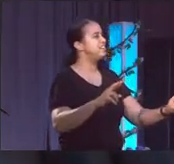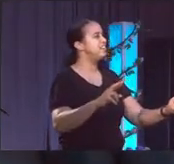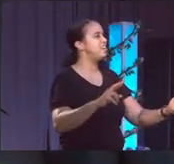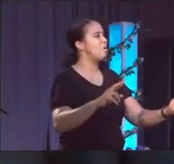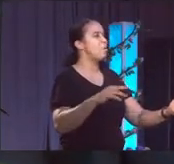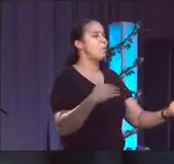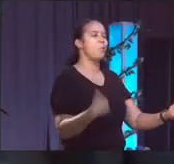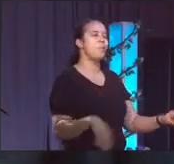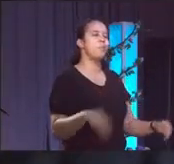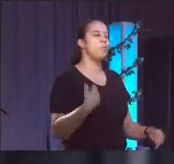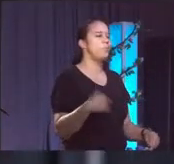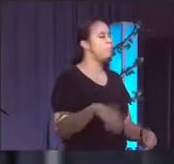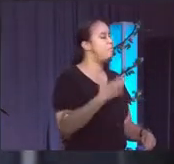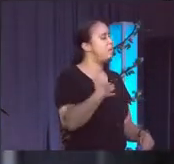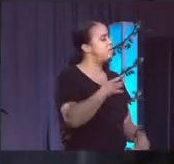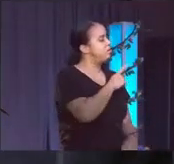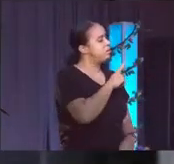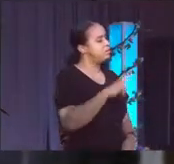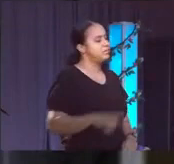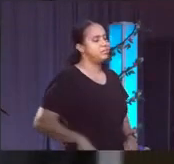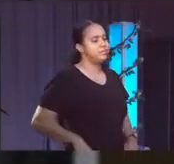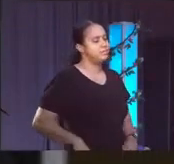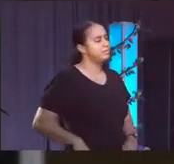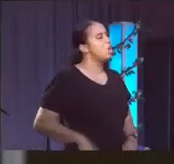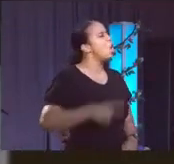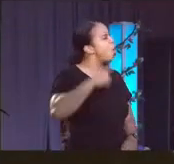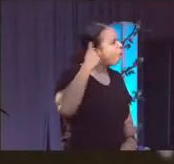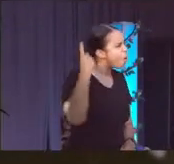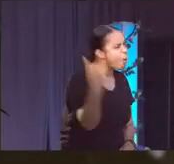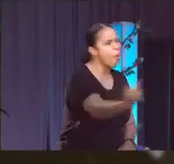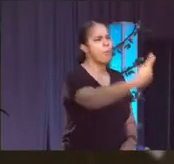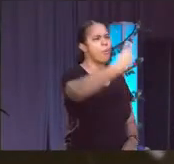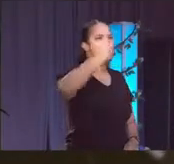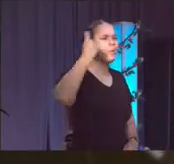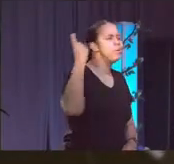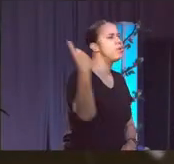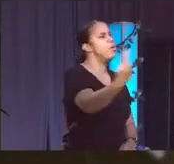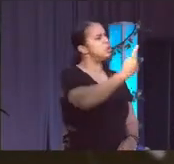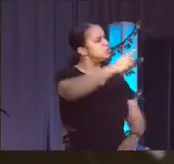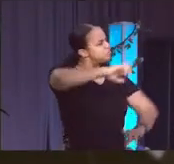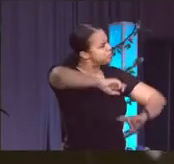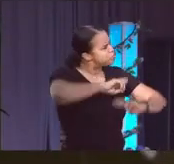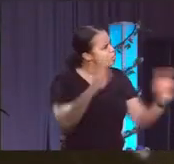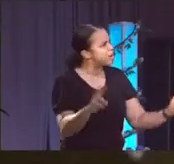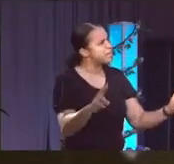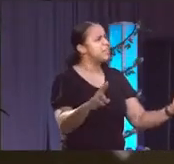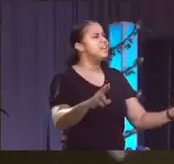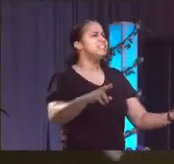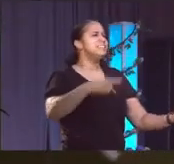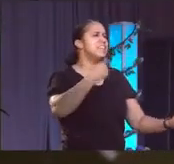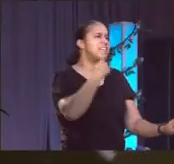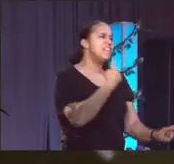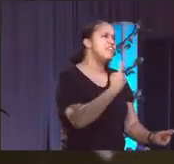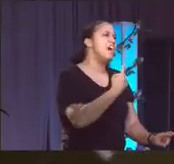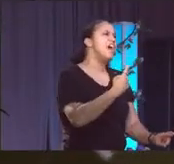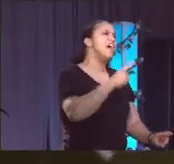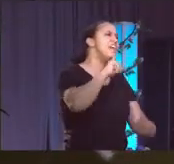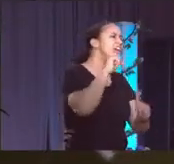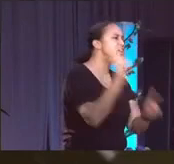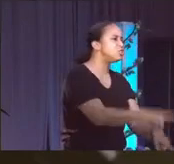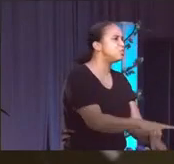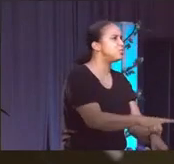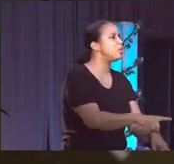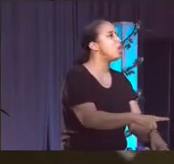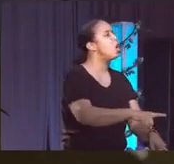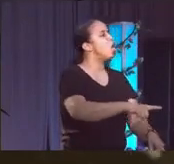Oh, my Lord. He says, always be ready to give a defense. That means